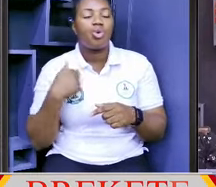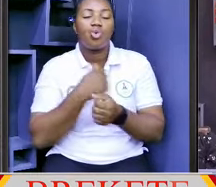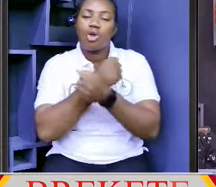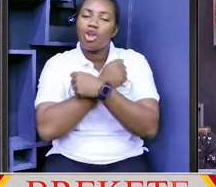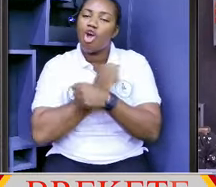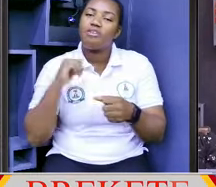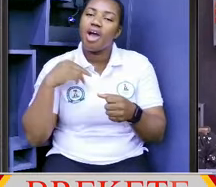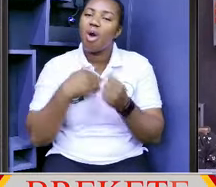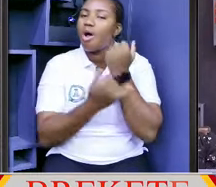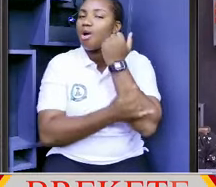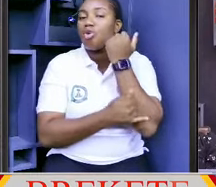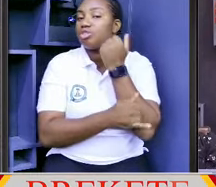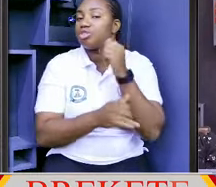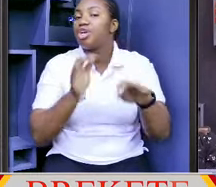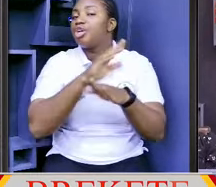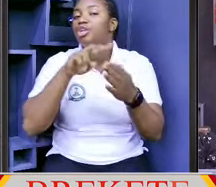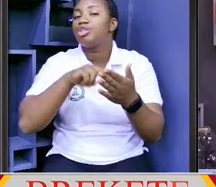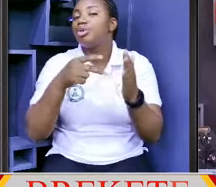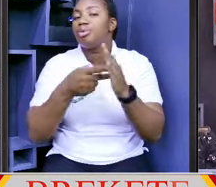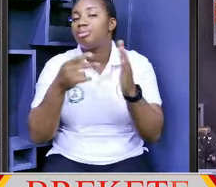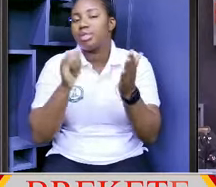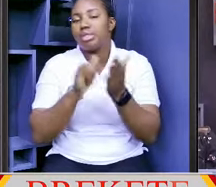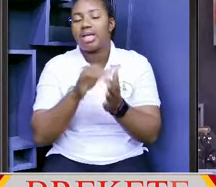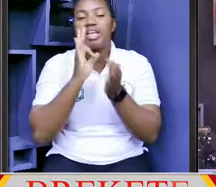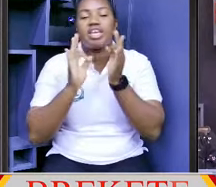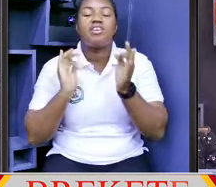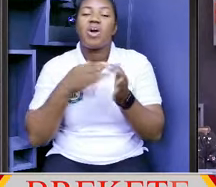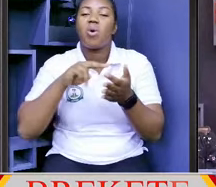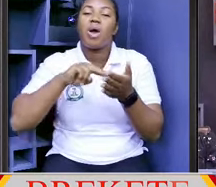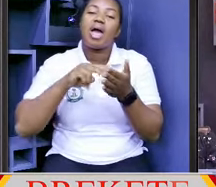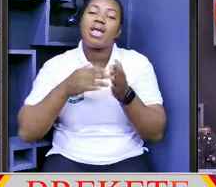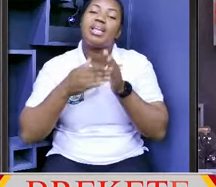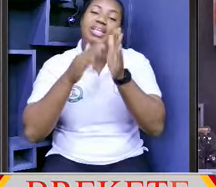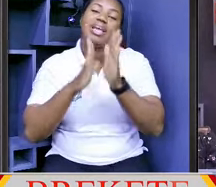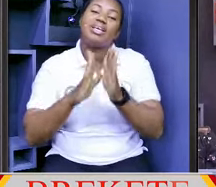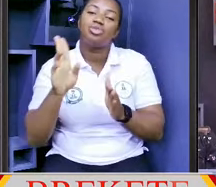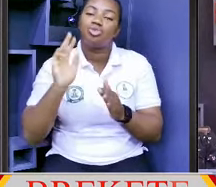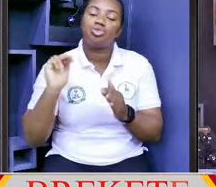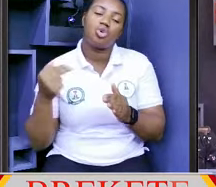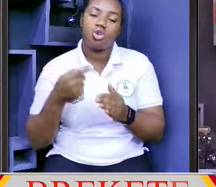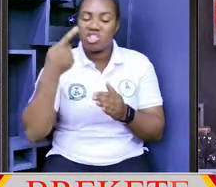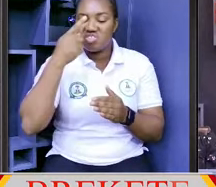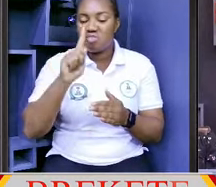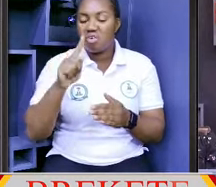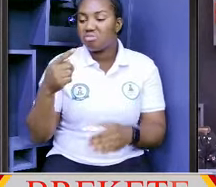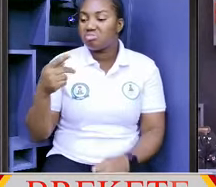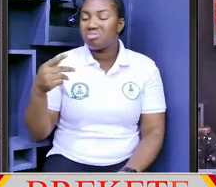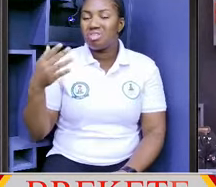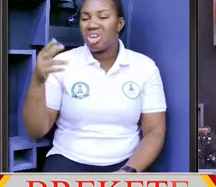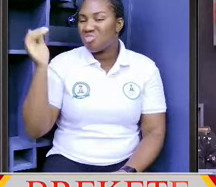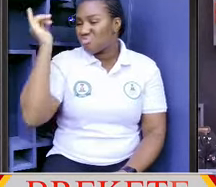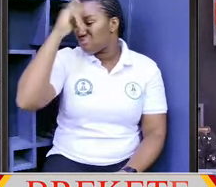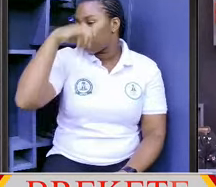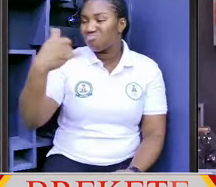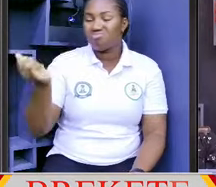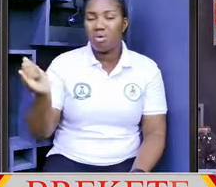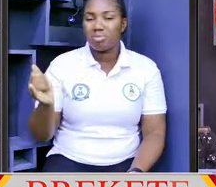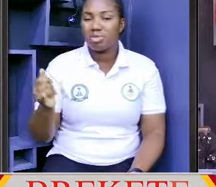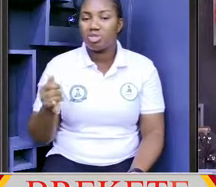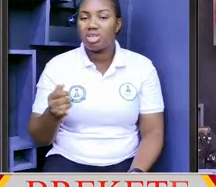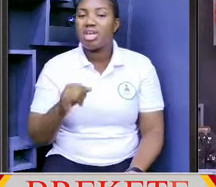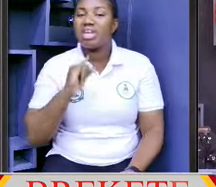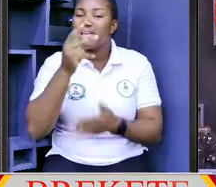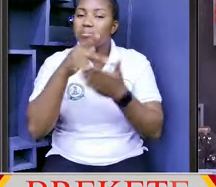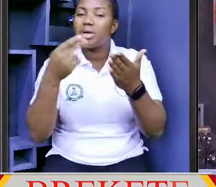our country, no mean say if our leaders take us do yeye, we no go talk them. Yes, sir. Now part of the things, we